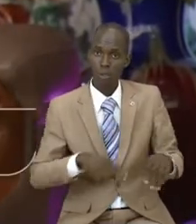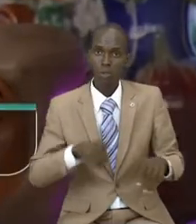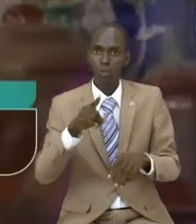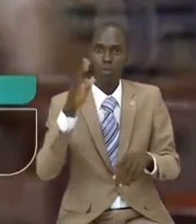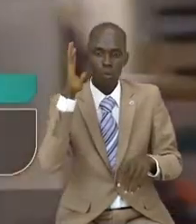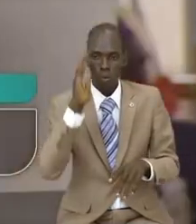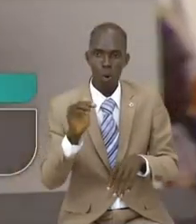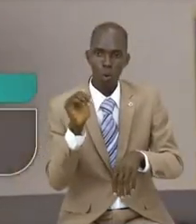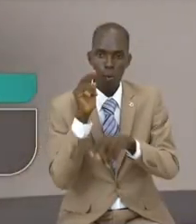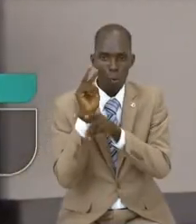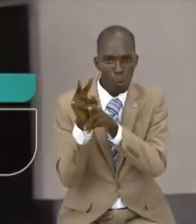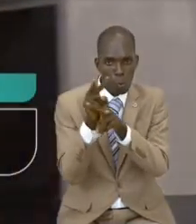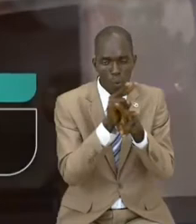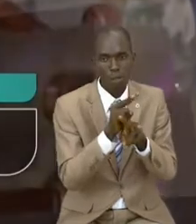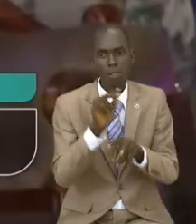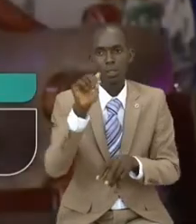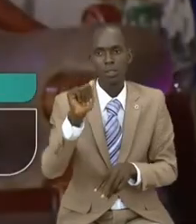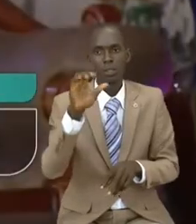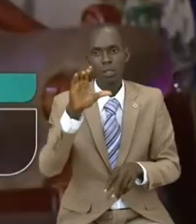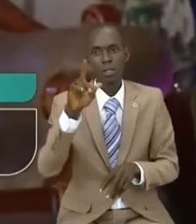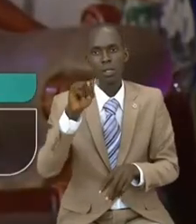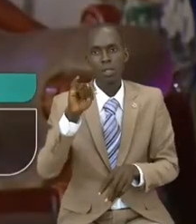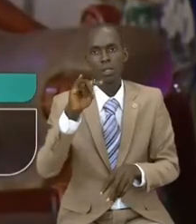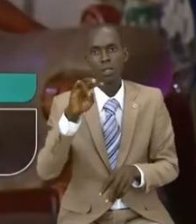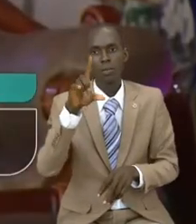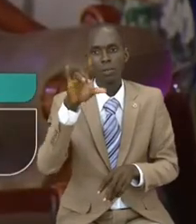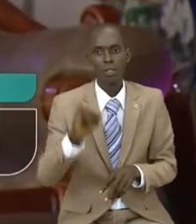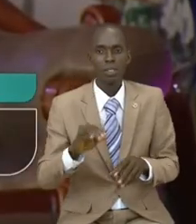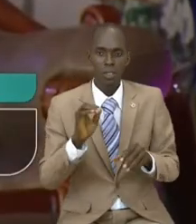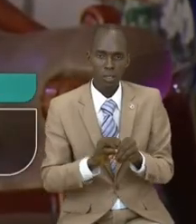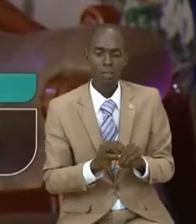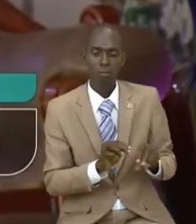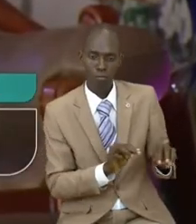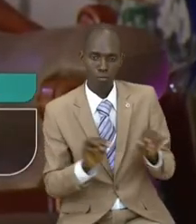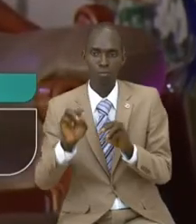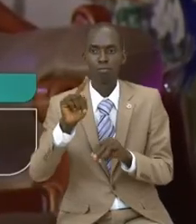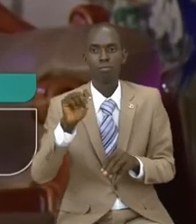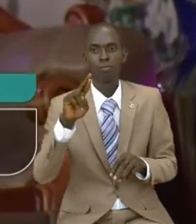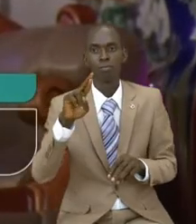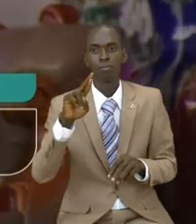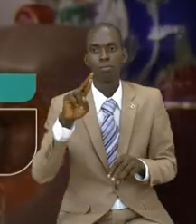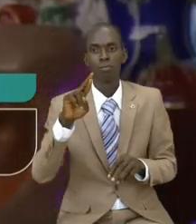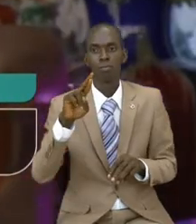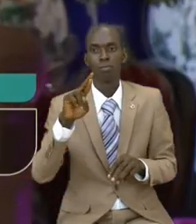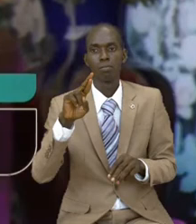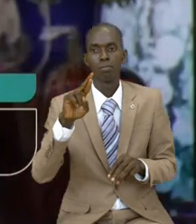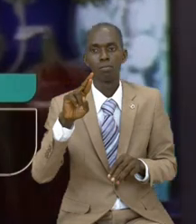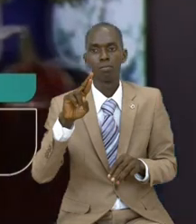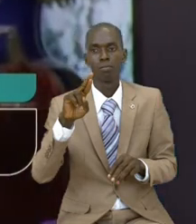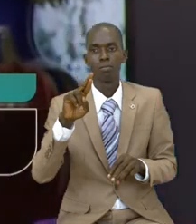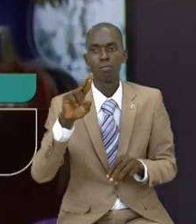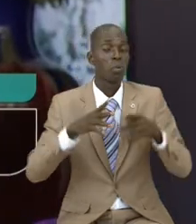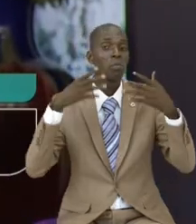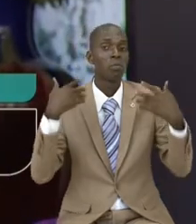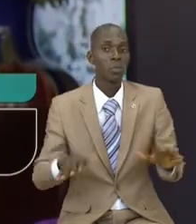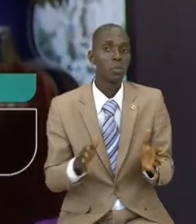in transit. Some people have finished secondary school. They say the forms are not out yet, and the